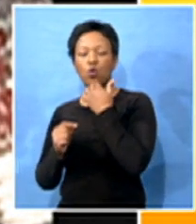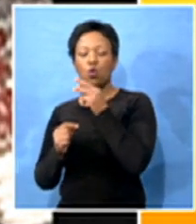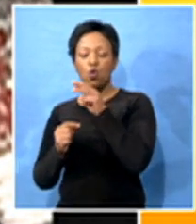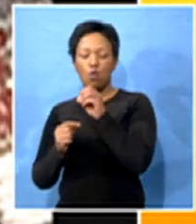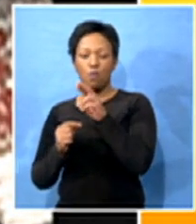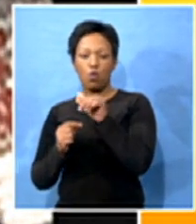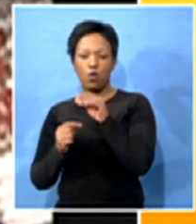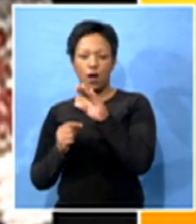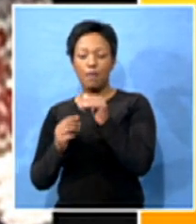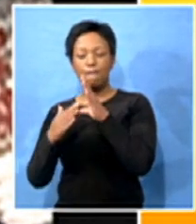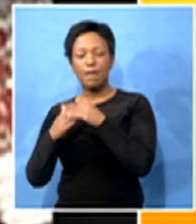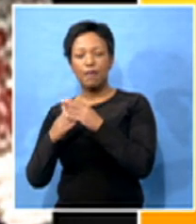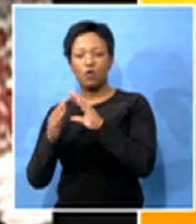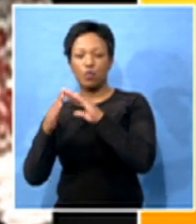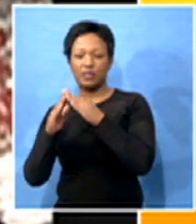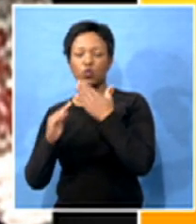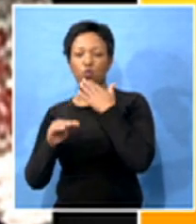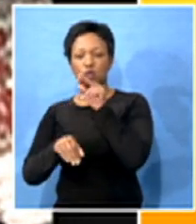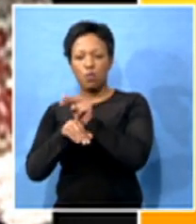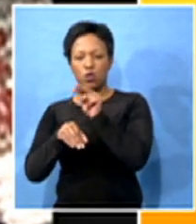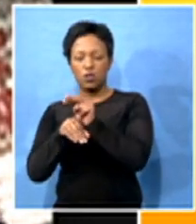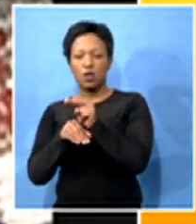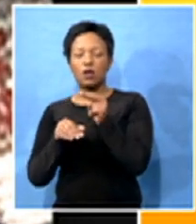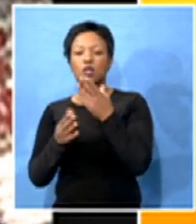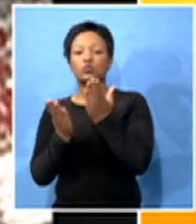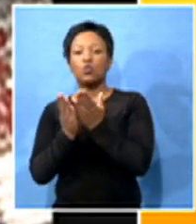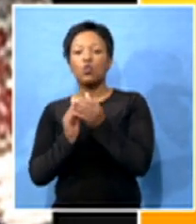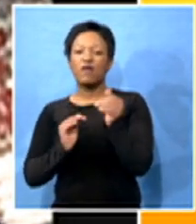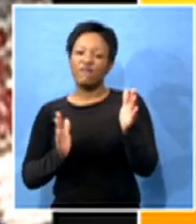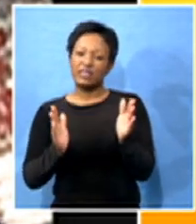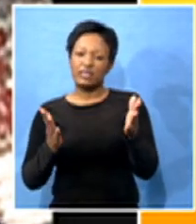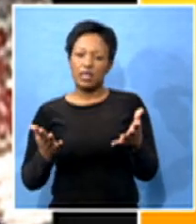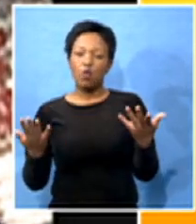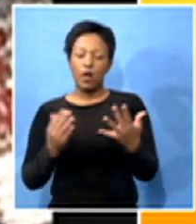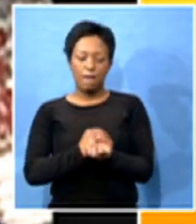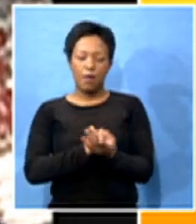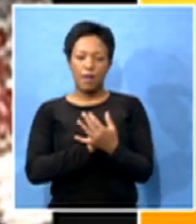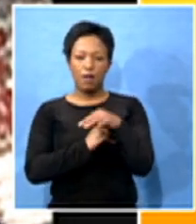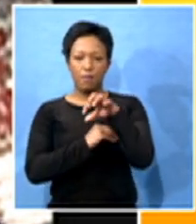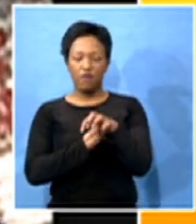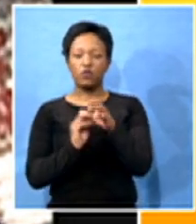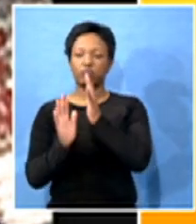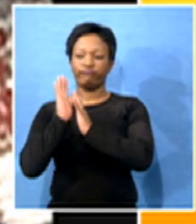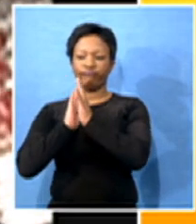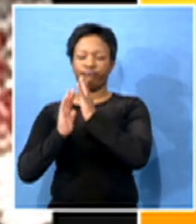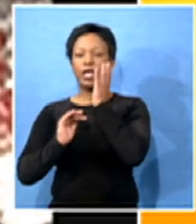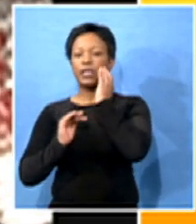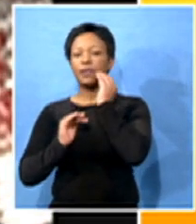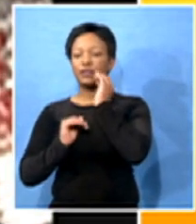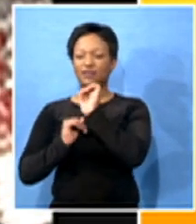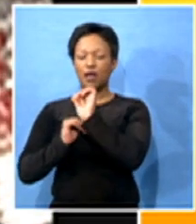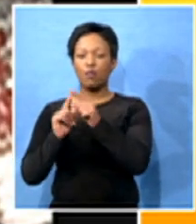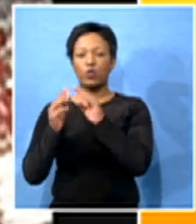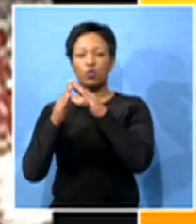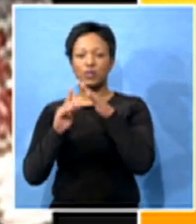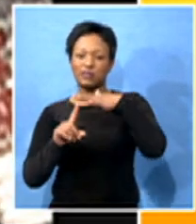member of the Community Monitoring School and facilitator in the Mpumalanga province, sharing her lived experience being in the